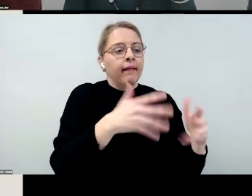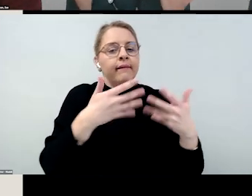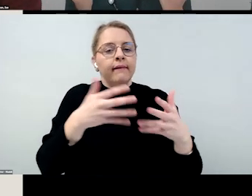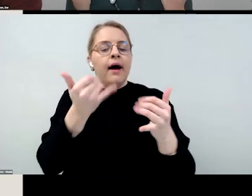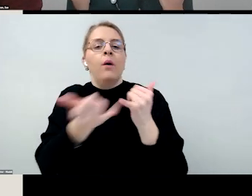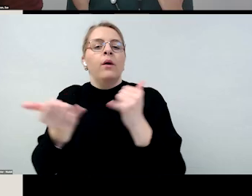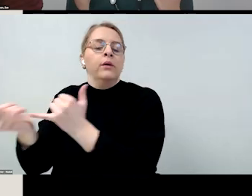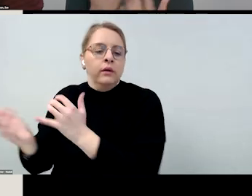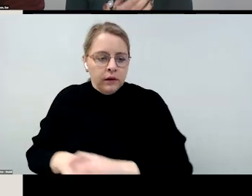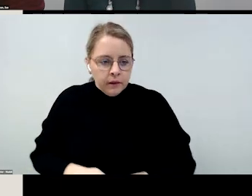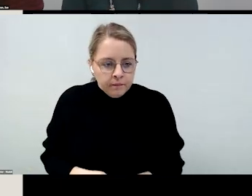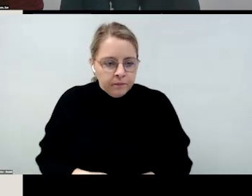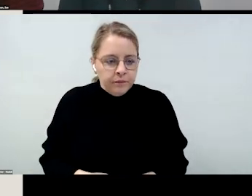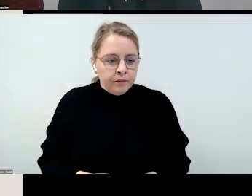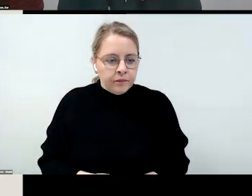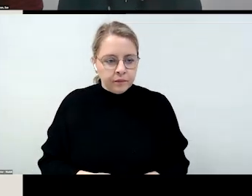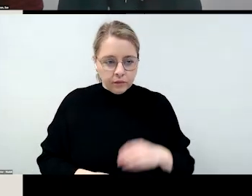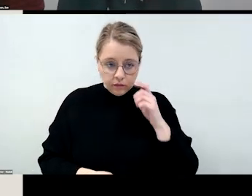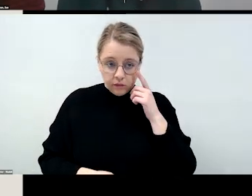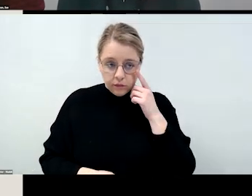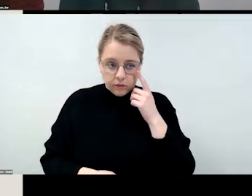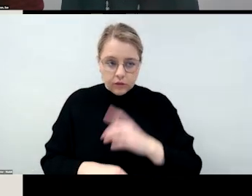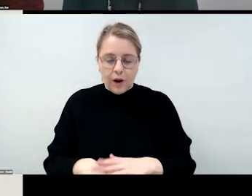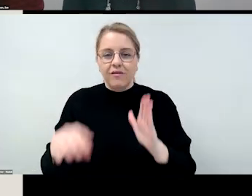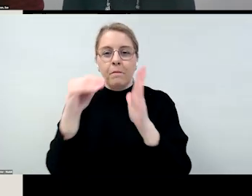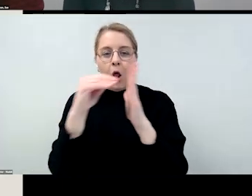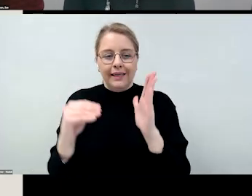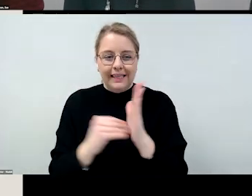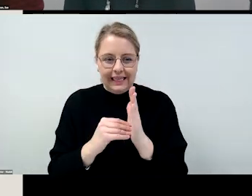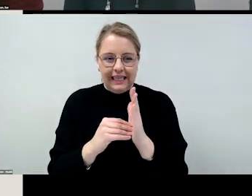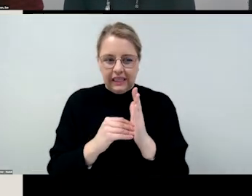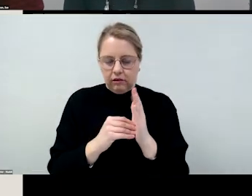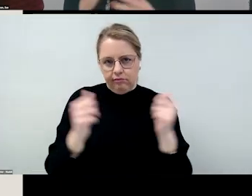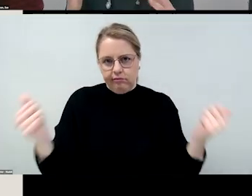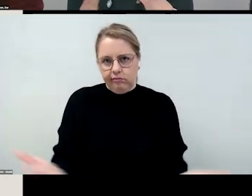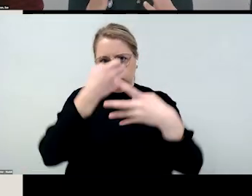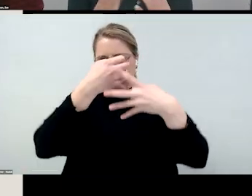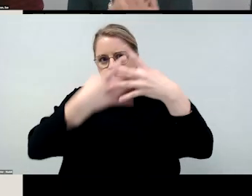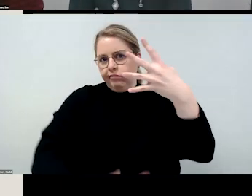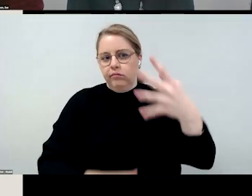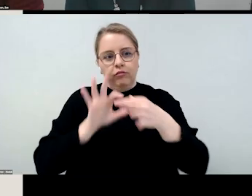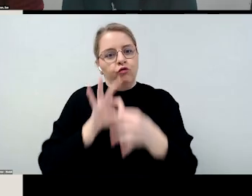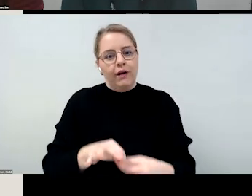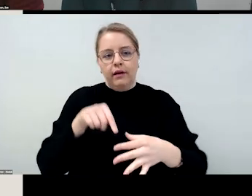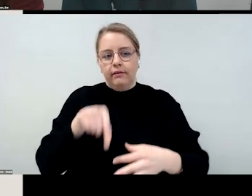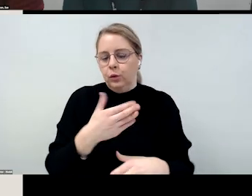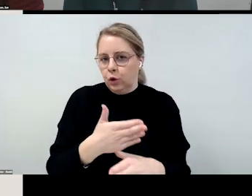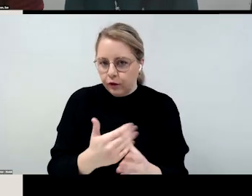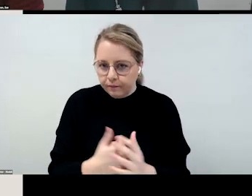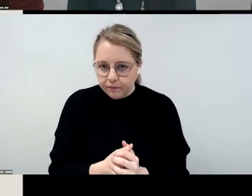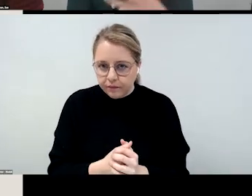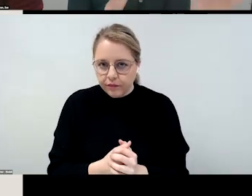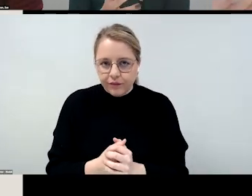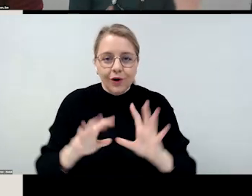There's also policy initiatives around preventive healthcare that make it a really timely kind of area to be focusing on. So the